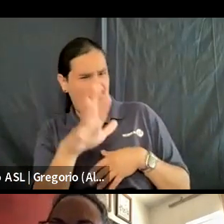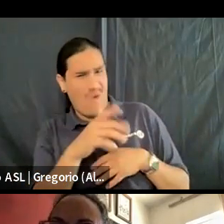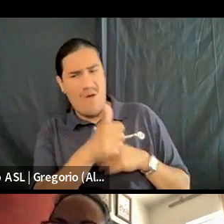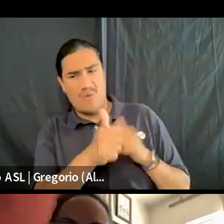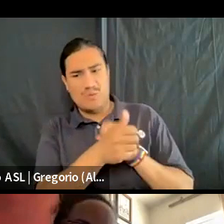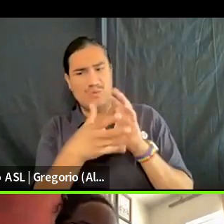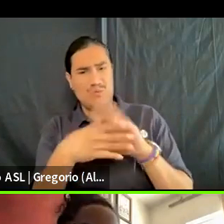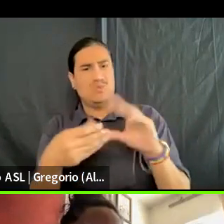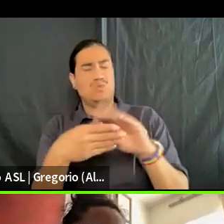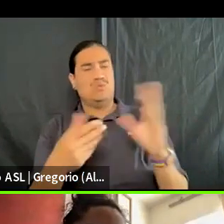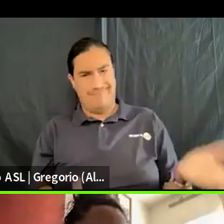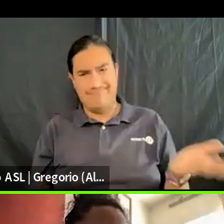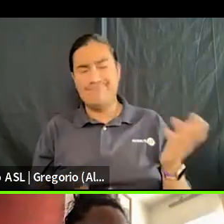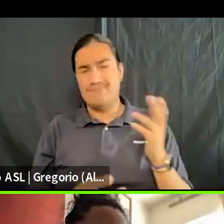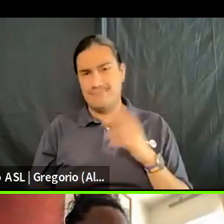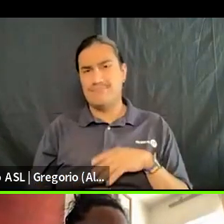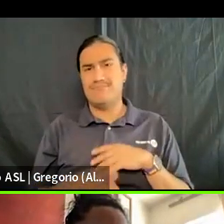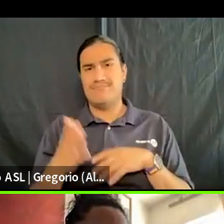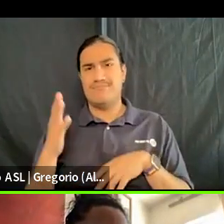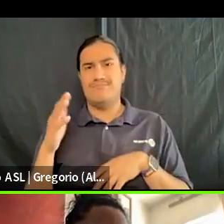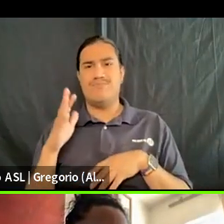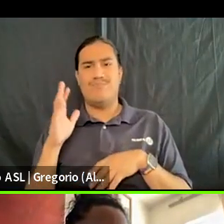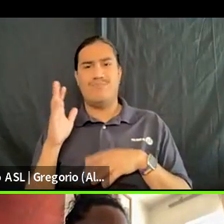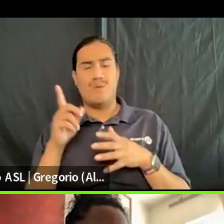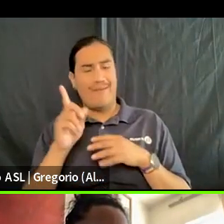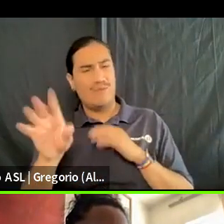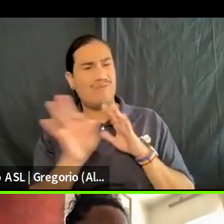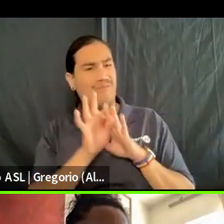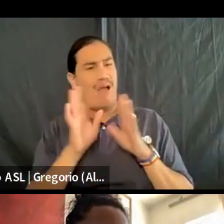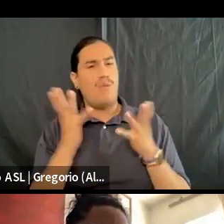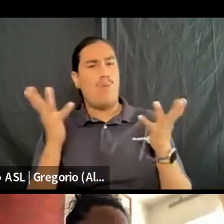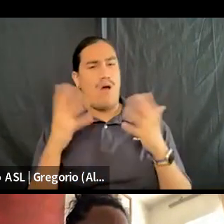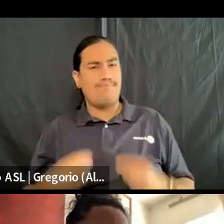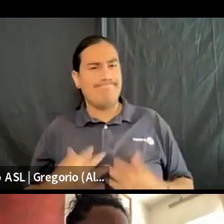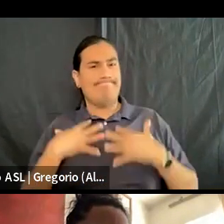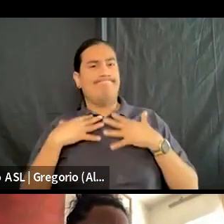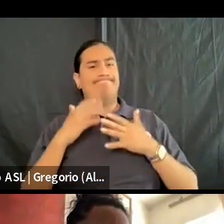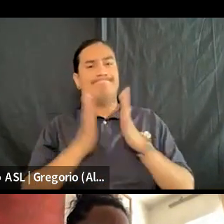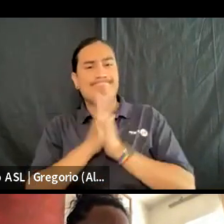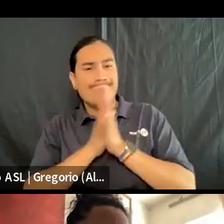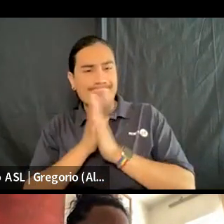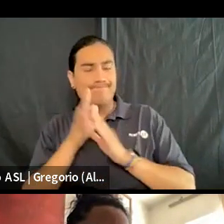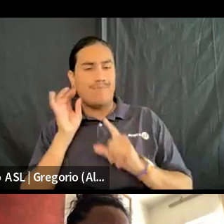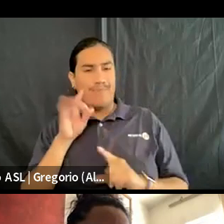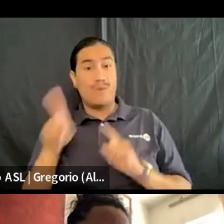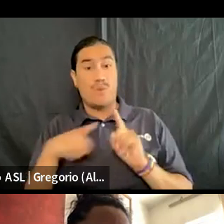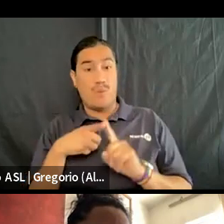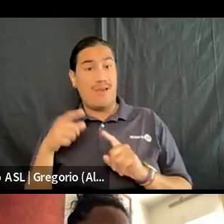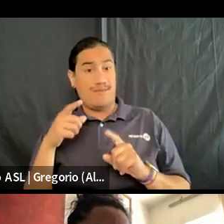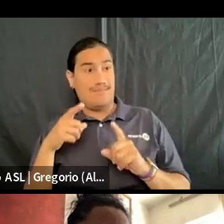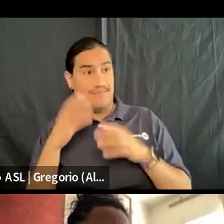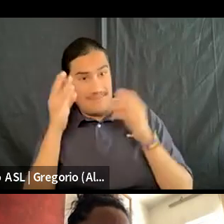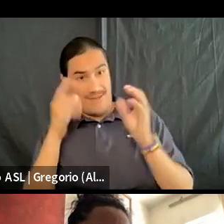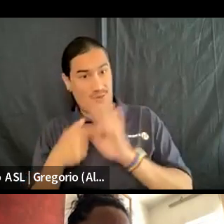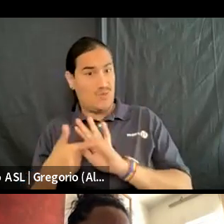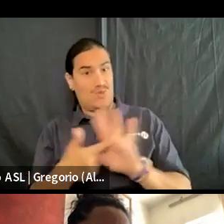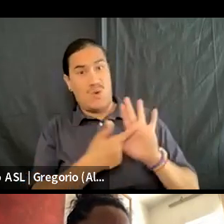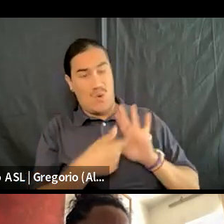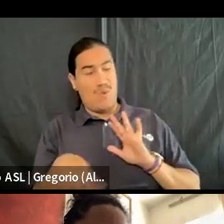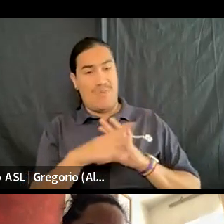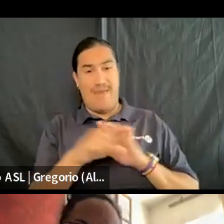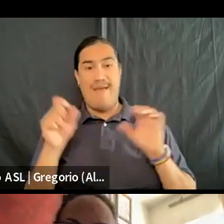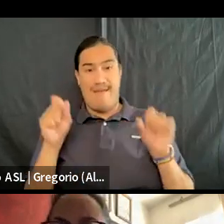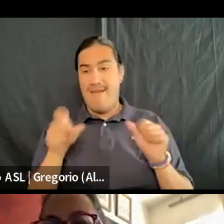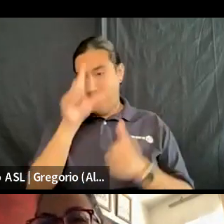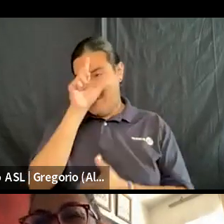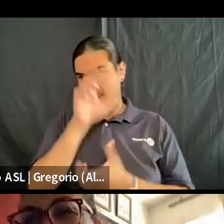story. Yeah. You know what excites you. And once I get the students to believe that they could tell a story, then the stories